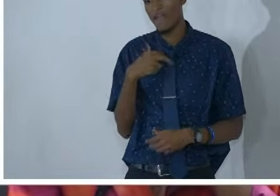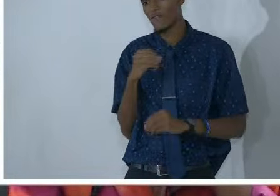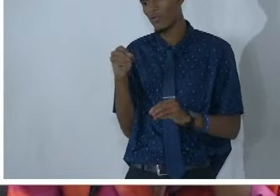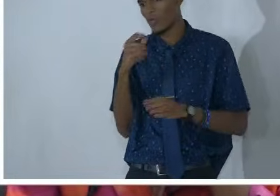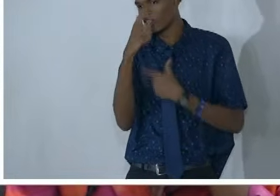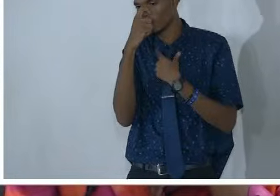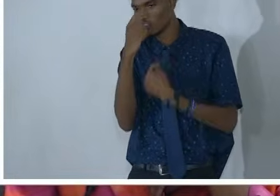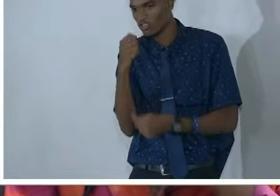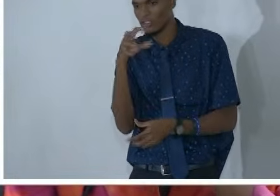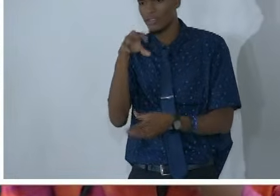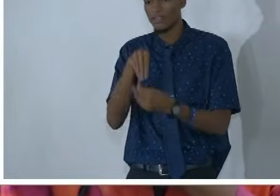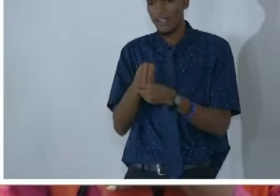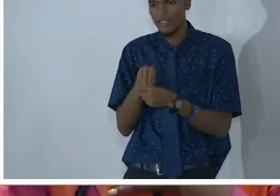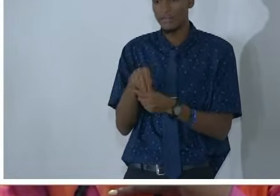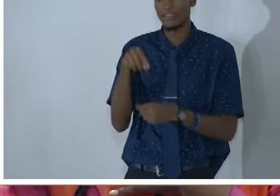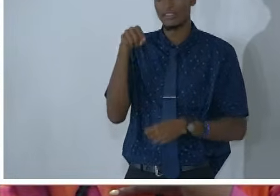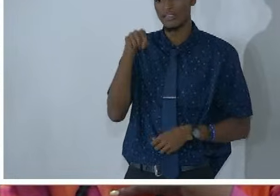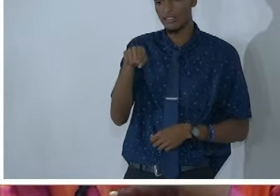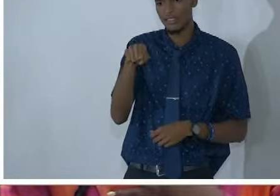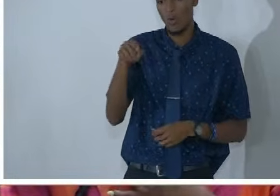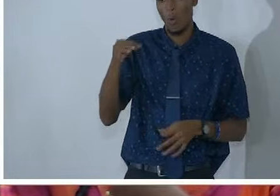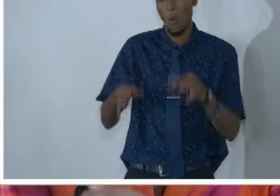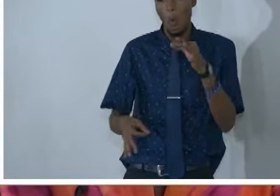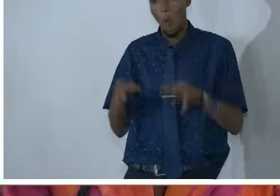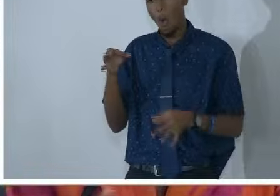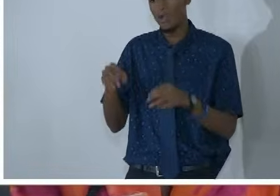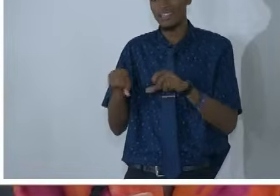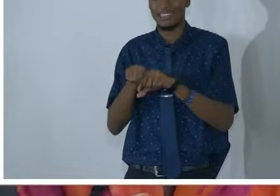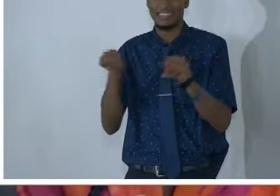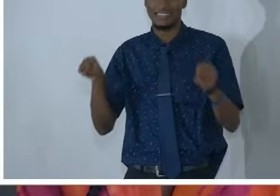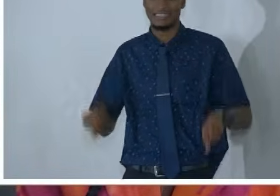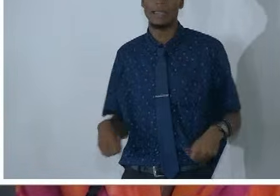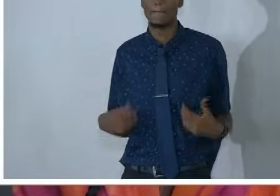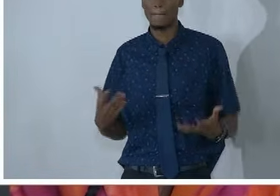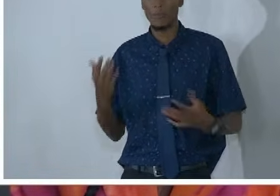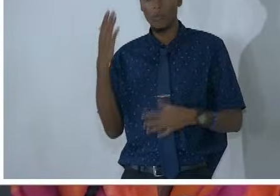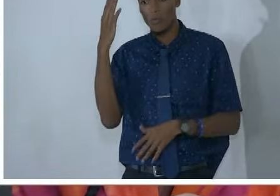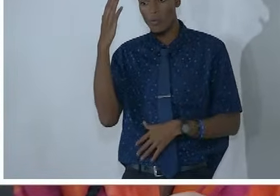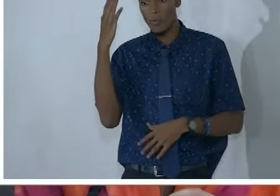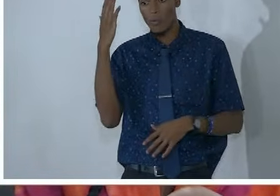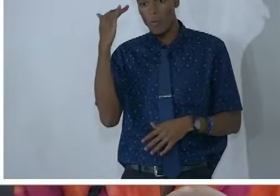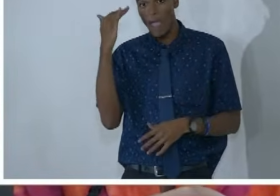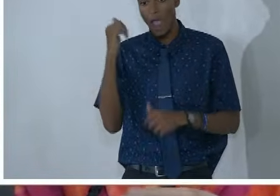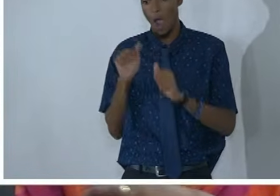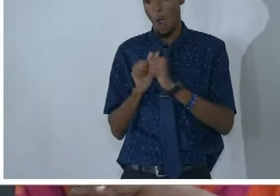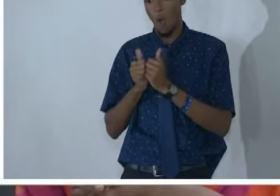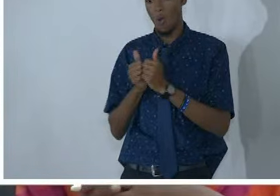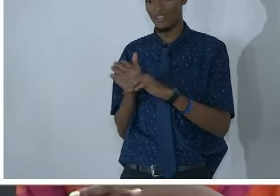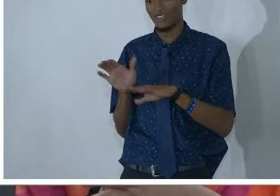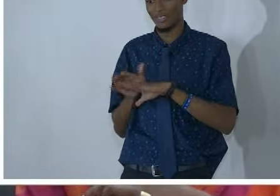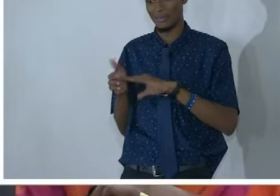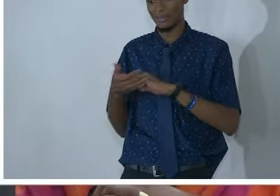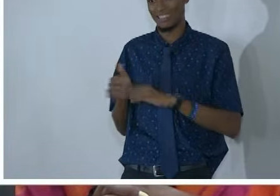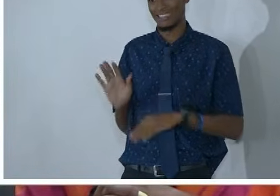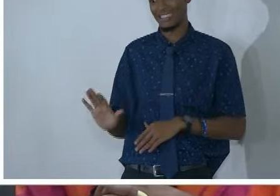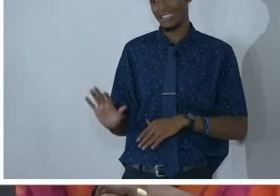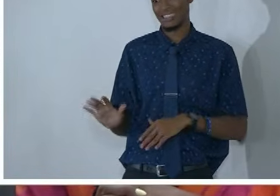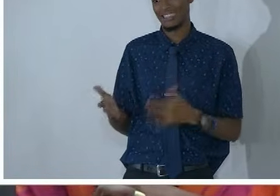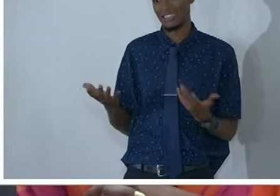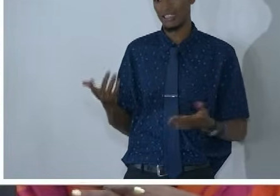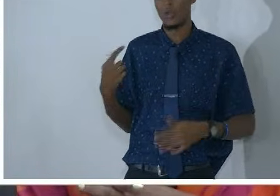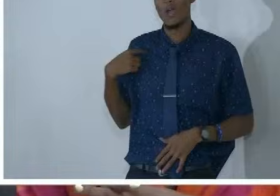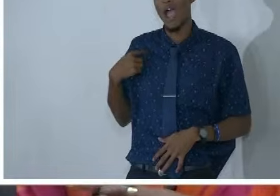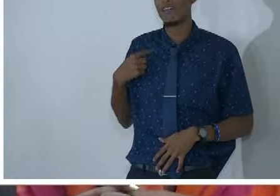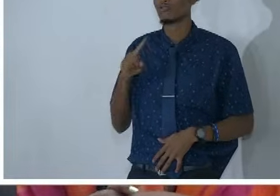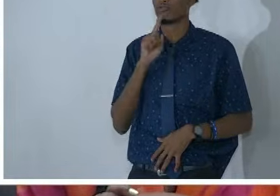in participating in the court system. Because of how Jamaica is, I am